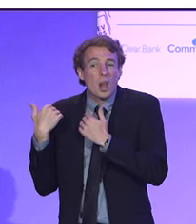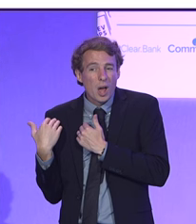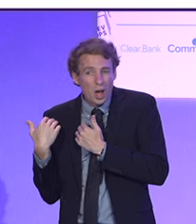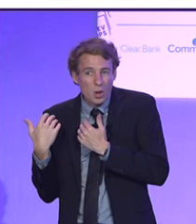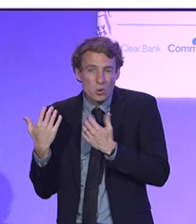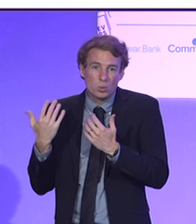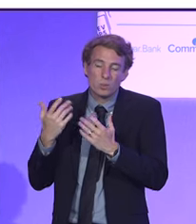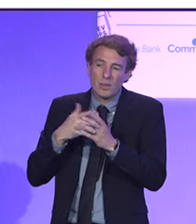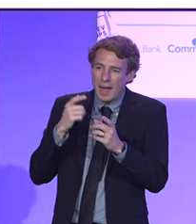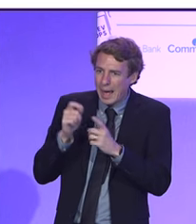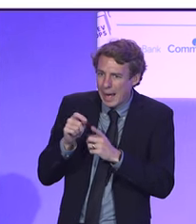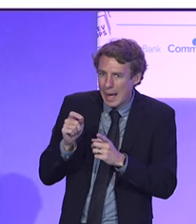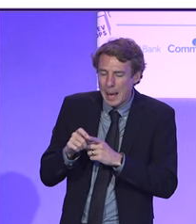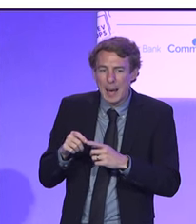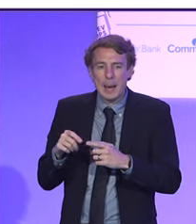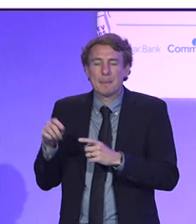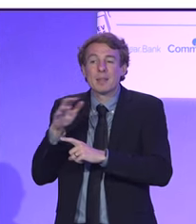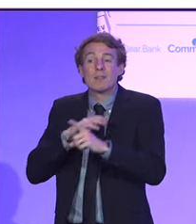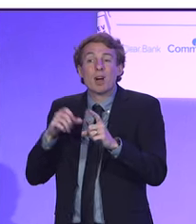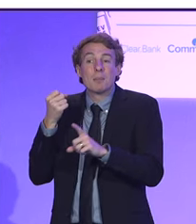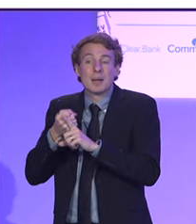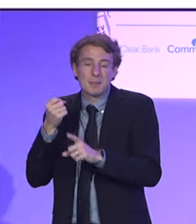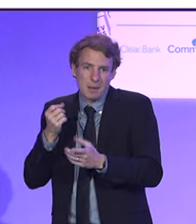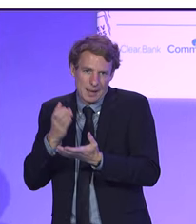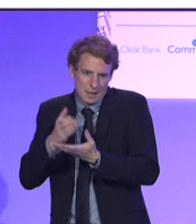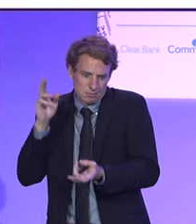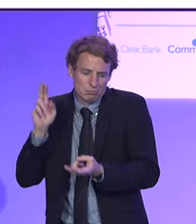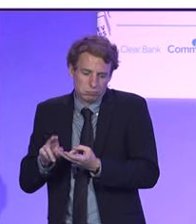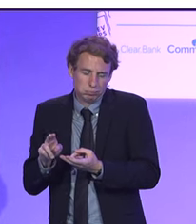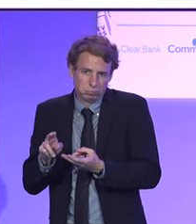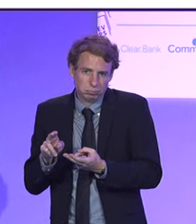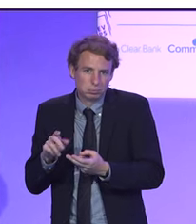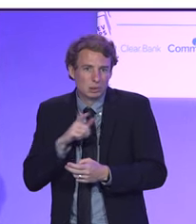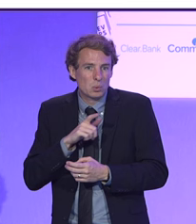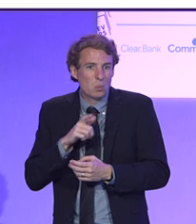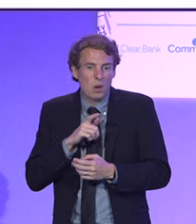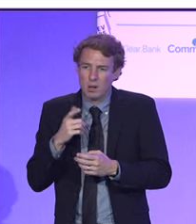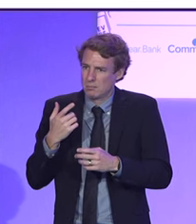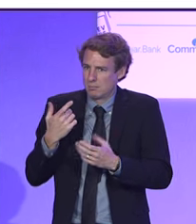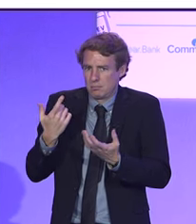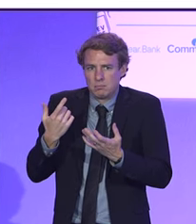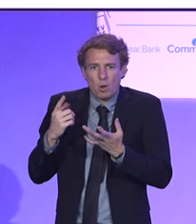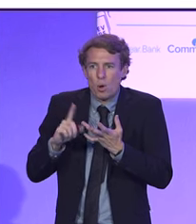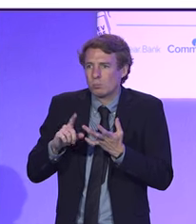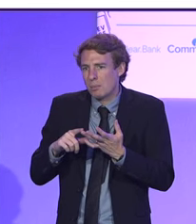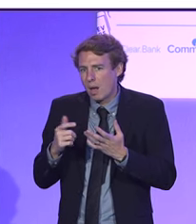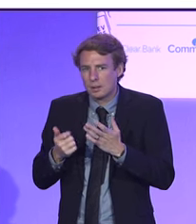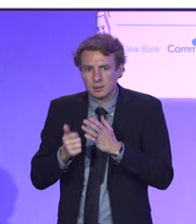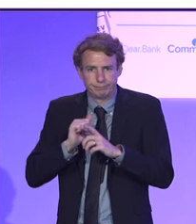workload has on the environment is reduced because you are optimizing basically